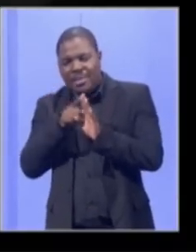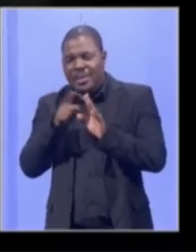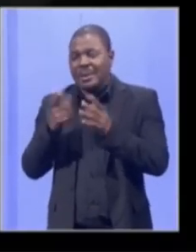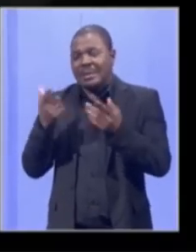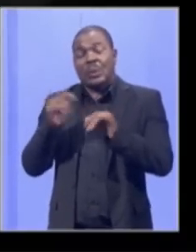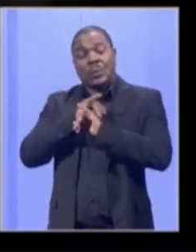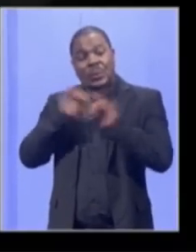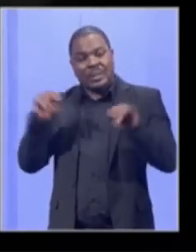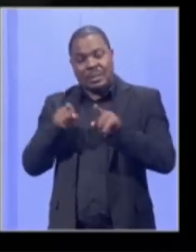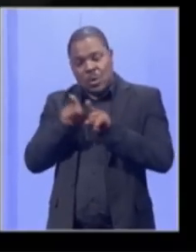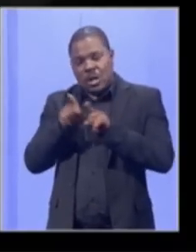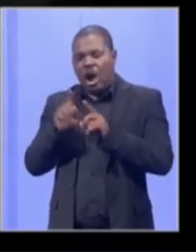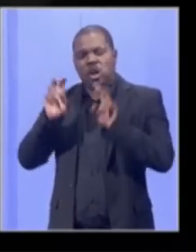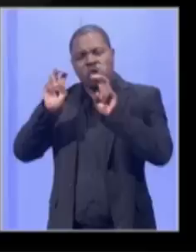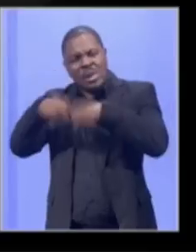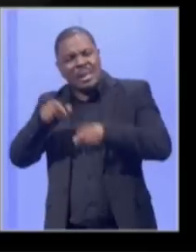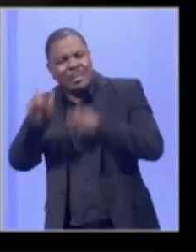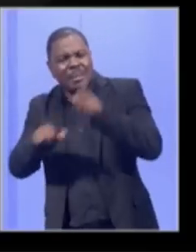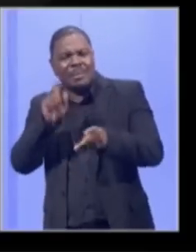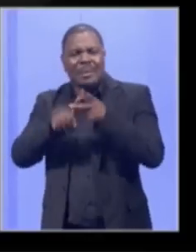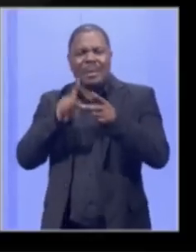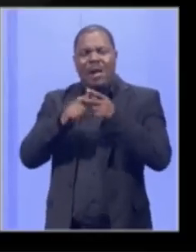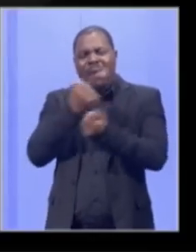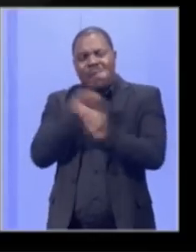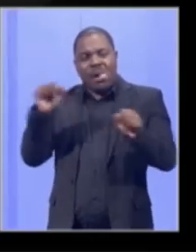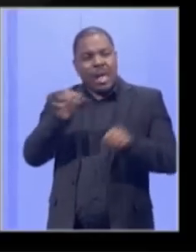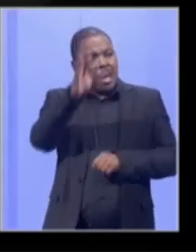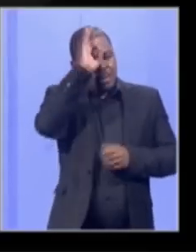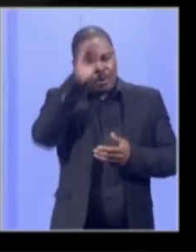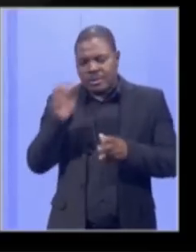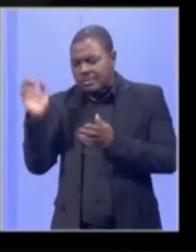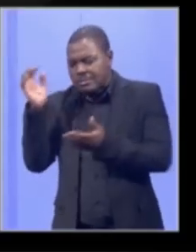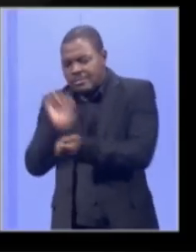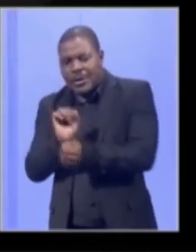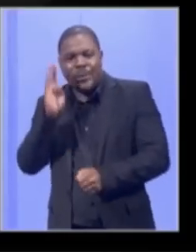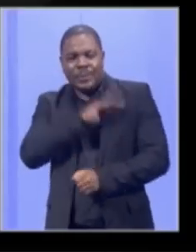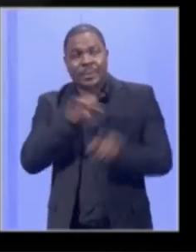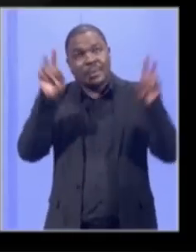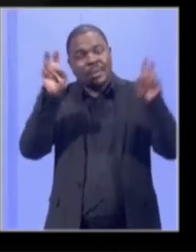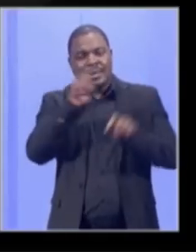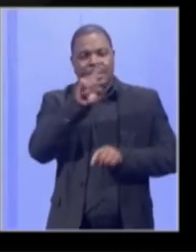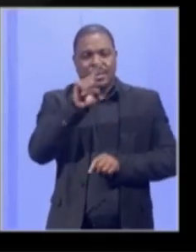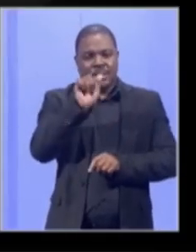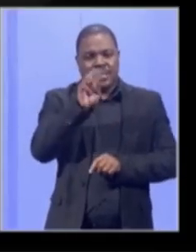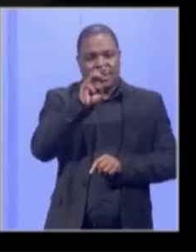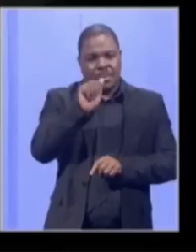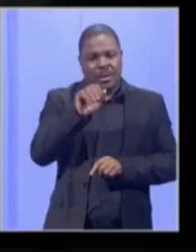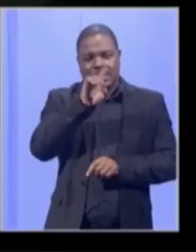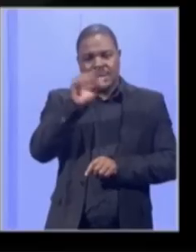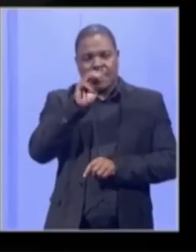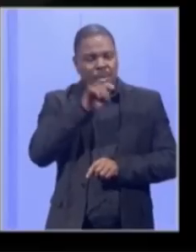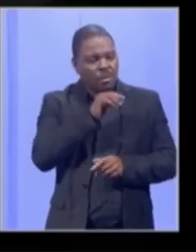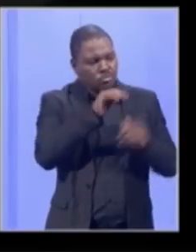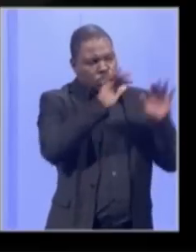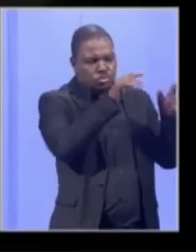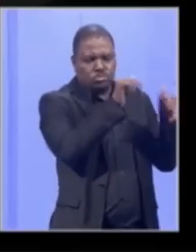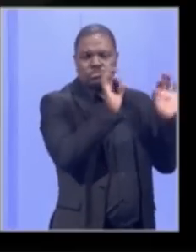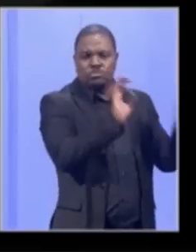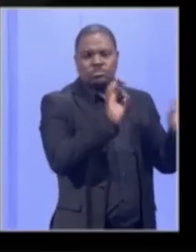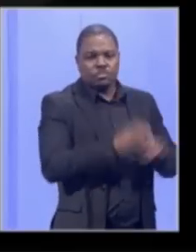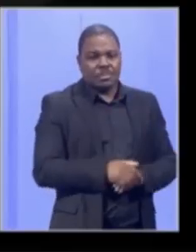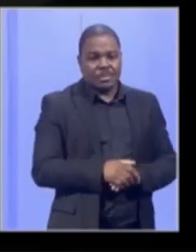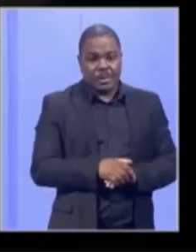ba itirela ka rati maphodisa a borena ba diselwa ba bantšhi bona ba reng ke dizamazama baahi ba dirile pele ba kena ka tlase